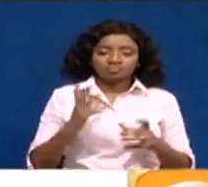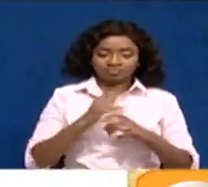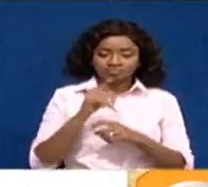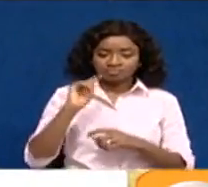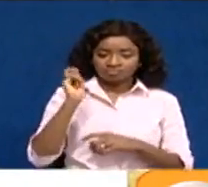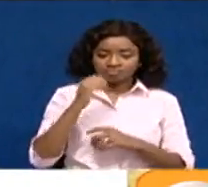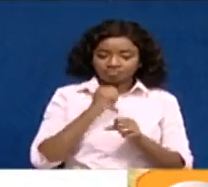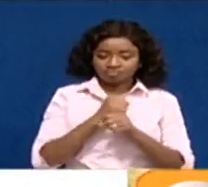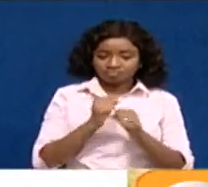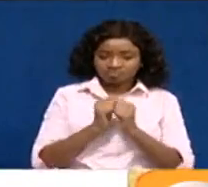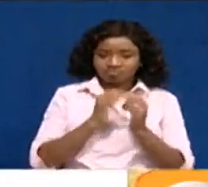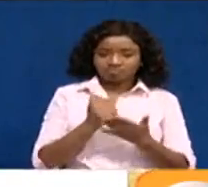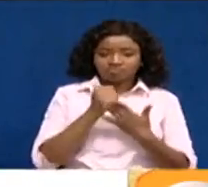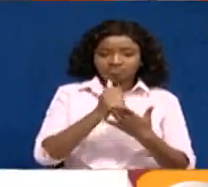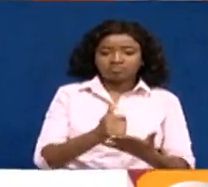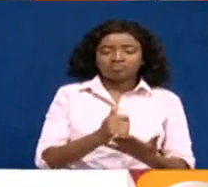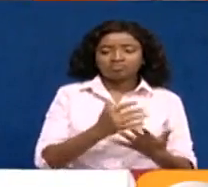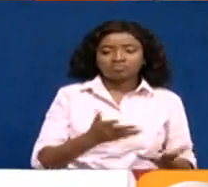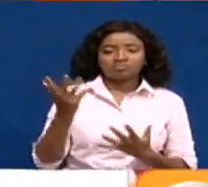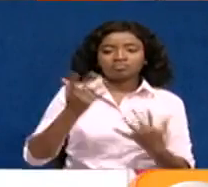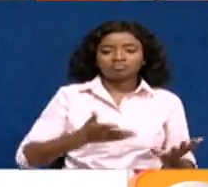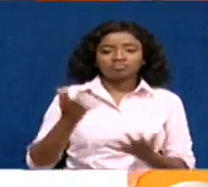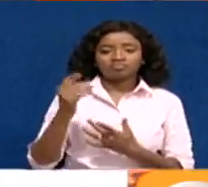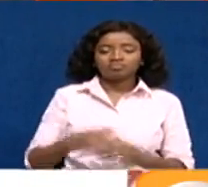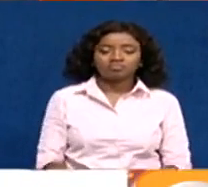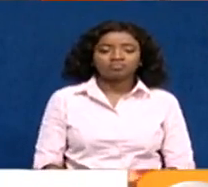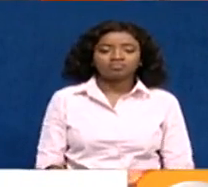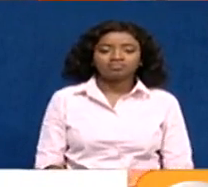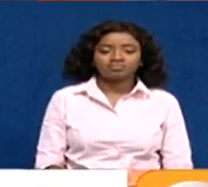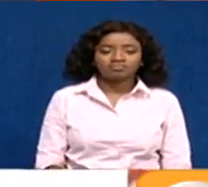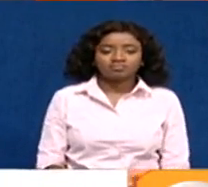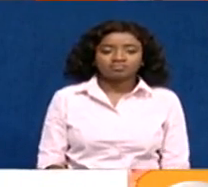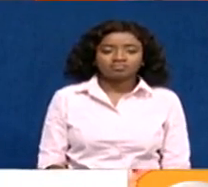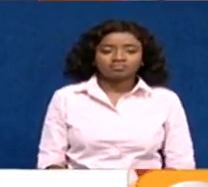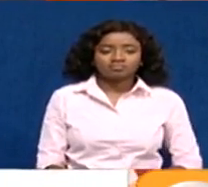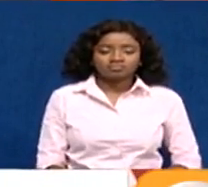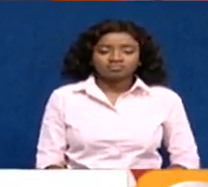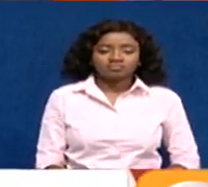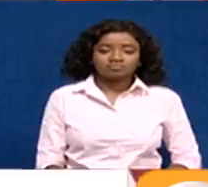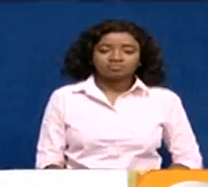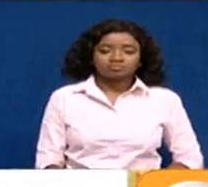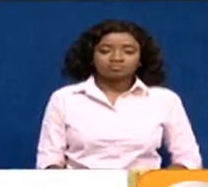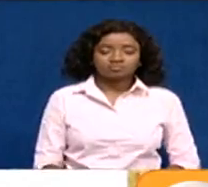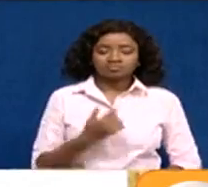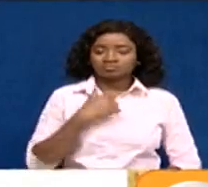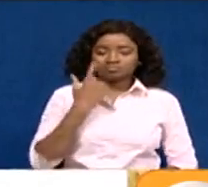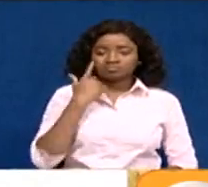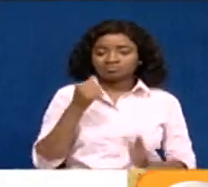Service, itaenda huko under that agreement. Na sioni shinda yoyote.